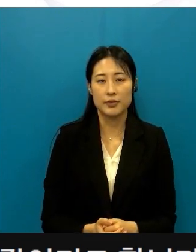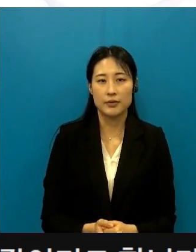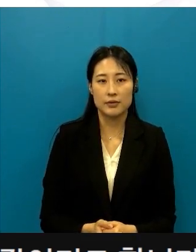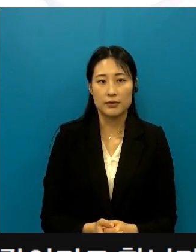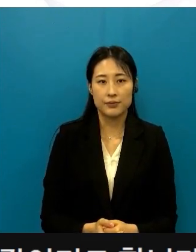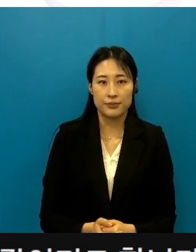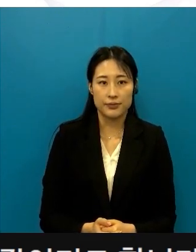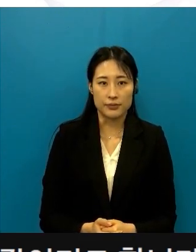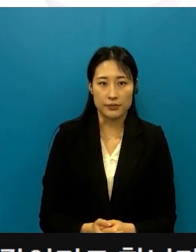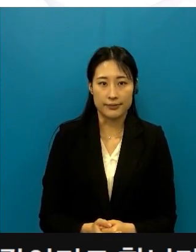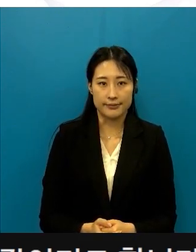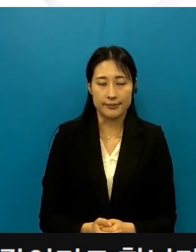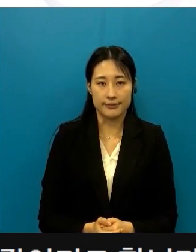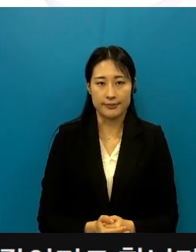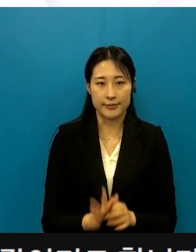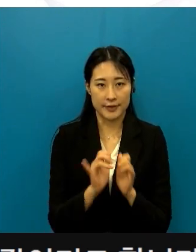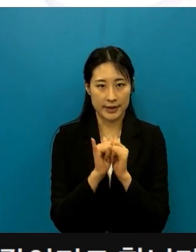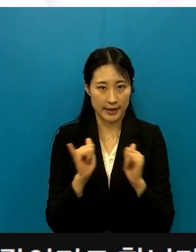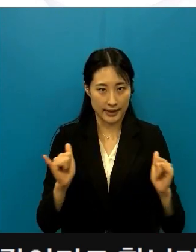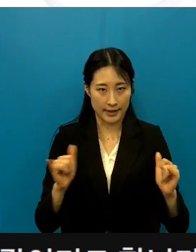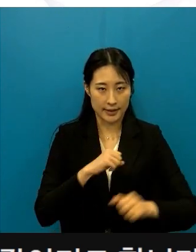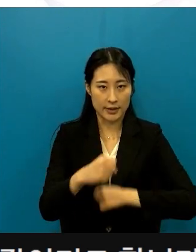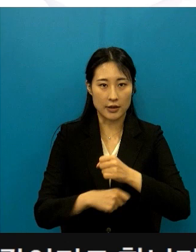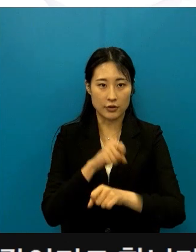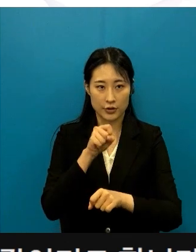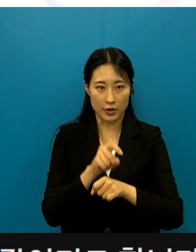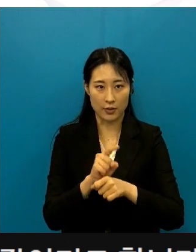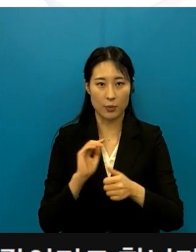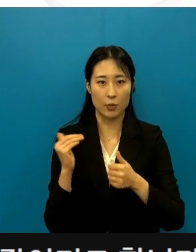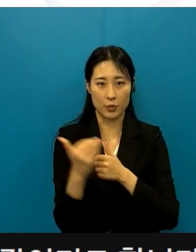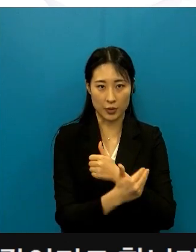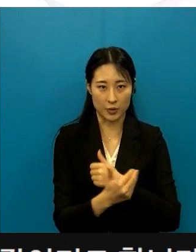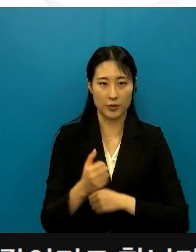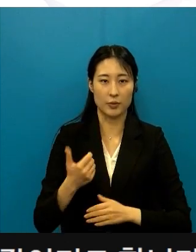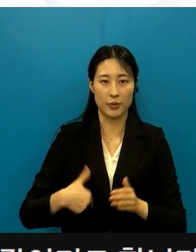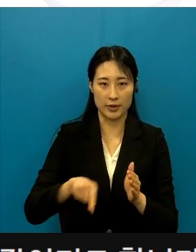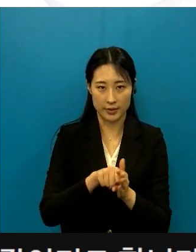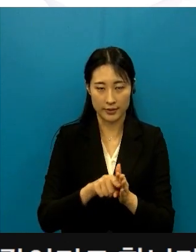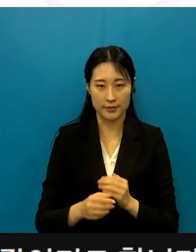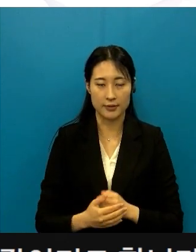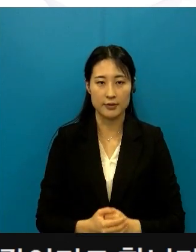freedom in East Asian countries.